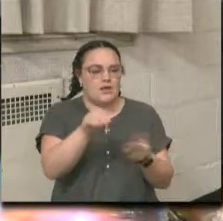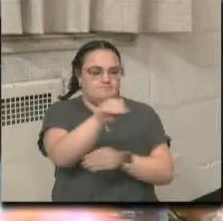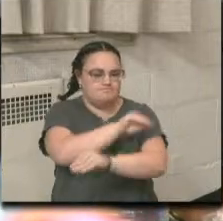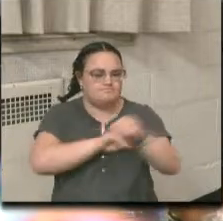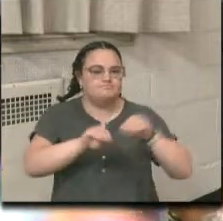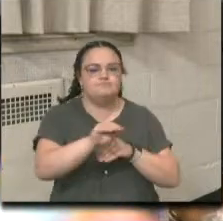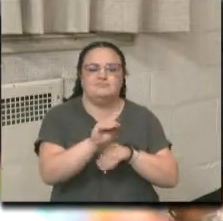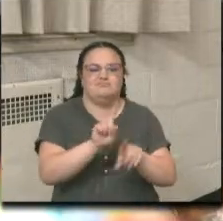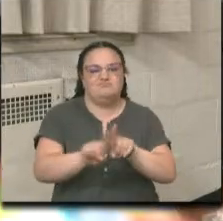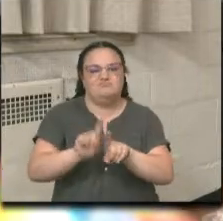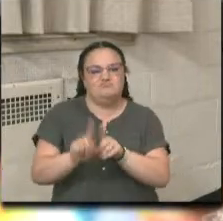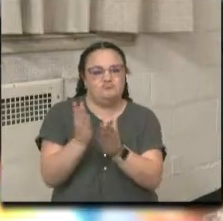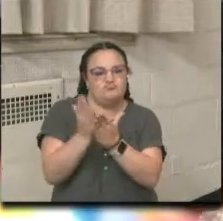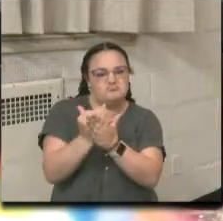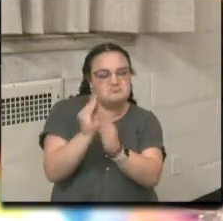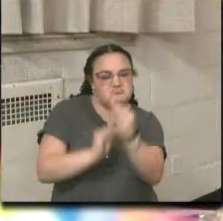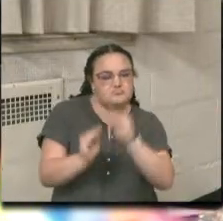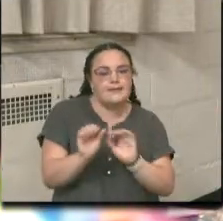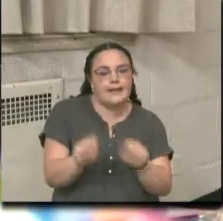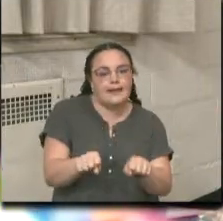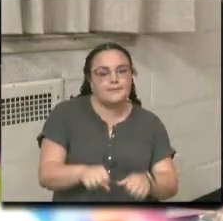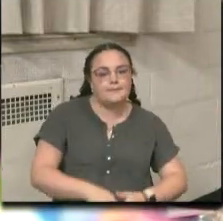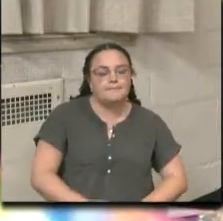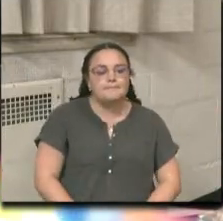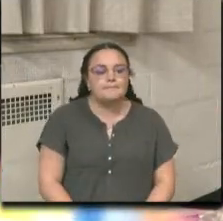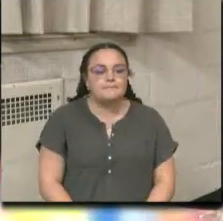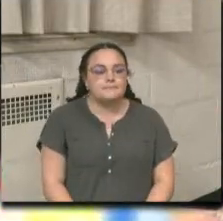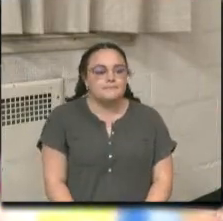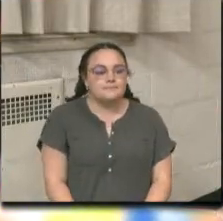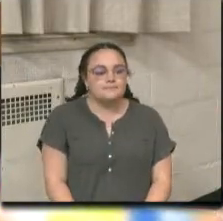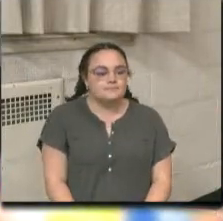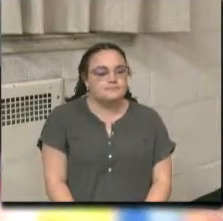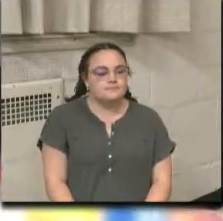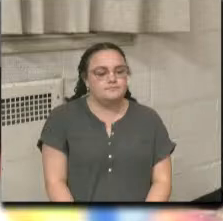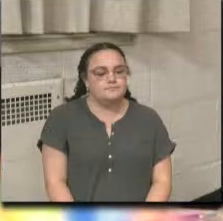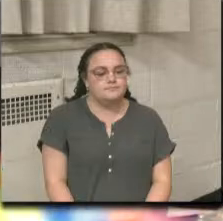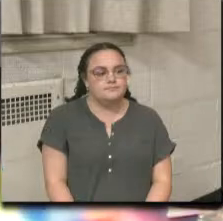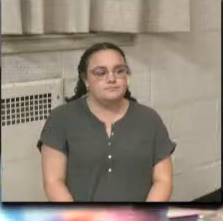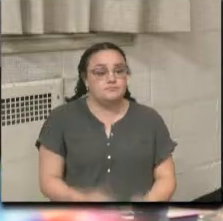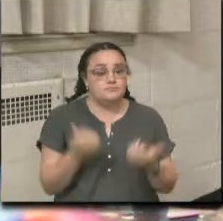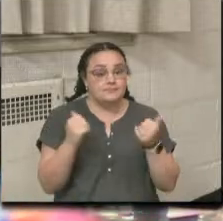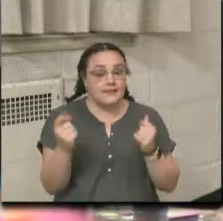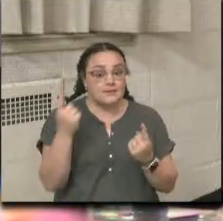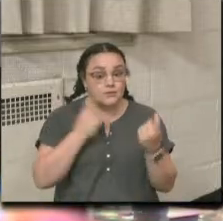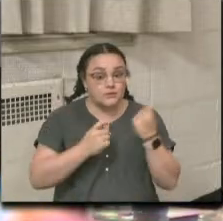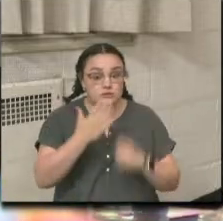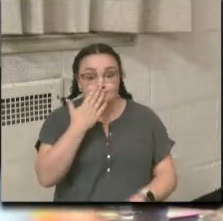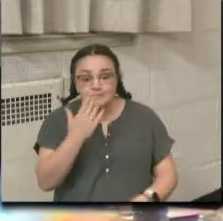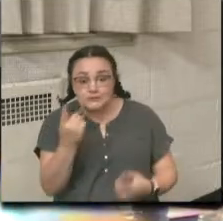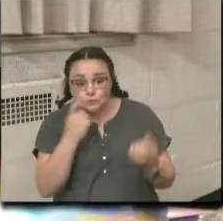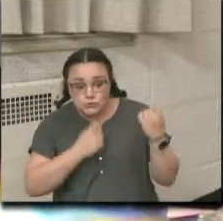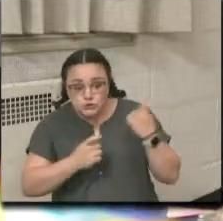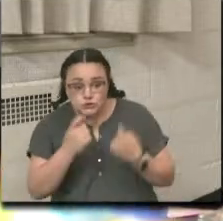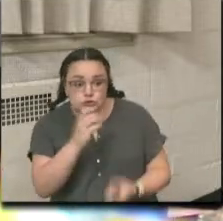Howell's division. Thank you. Okay, thank you. Any questions from any other board